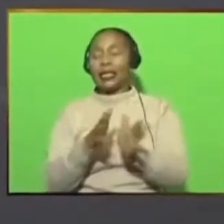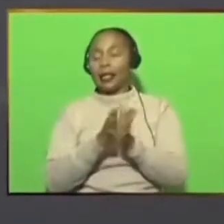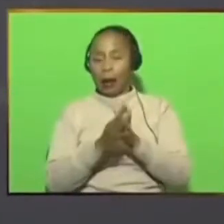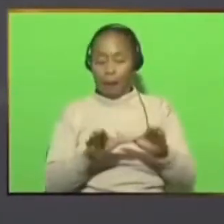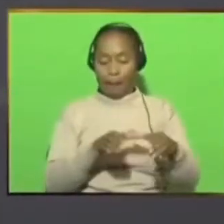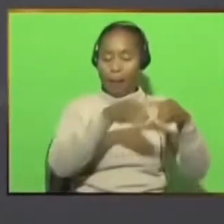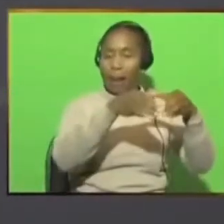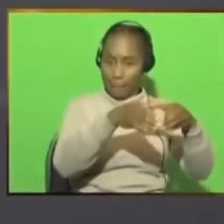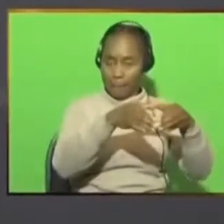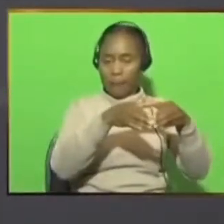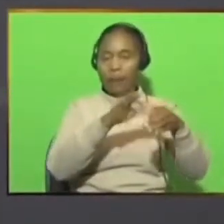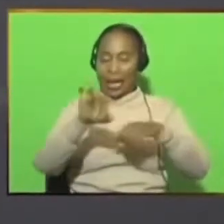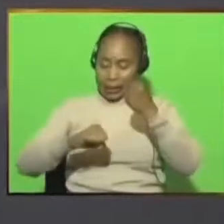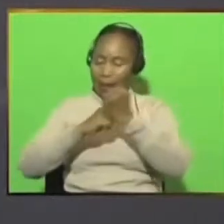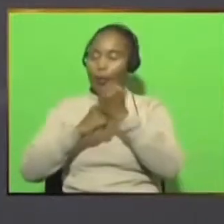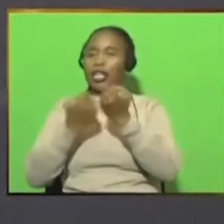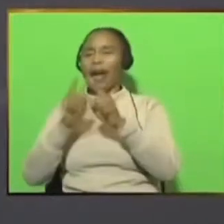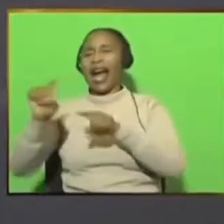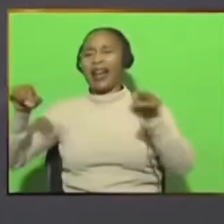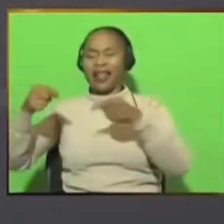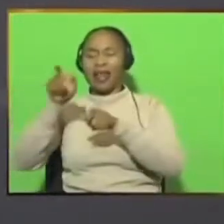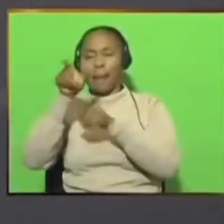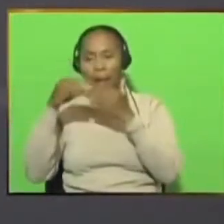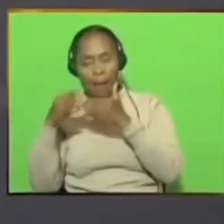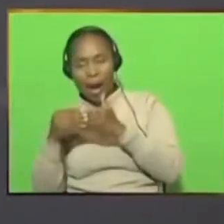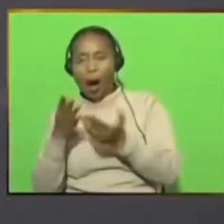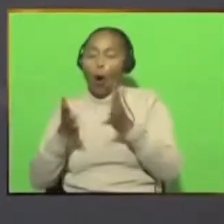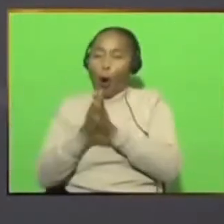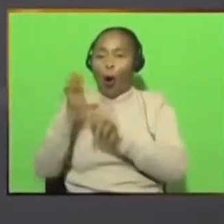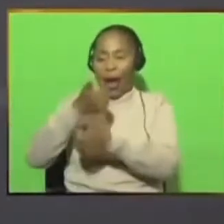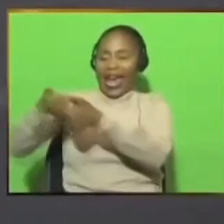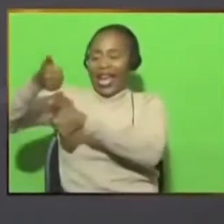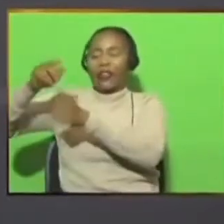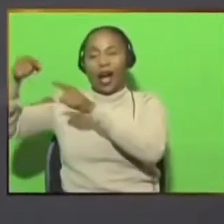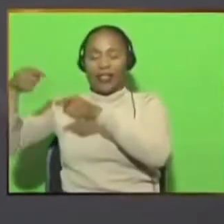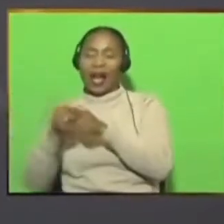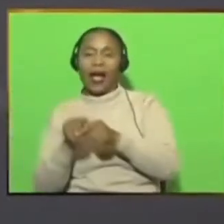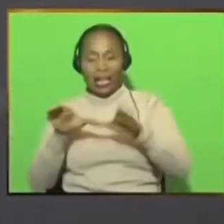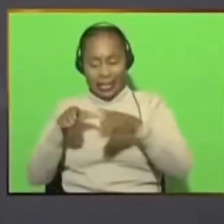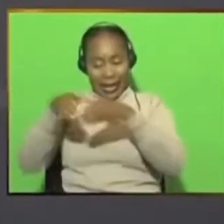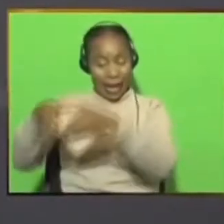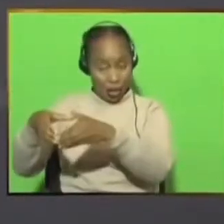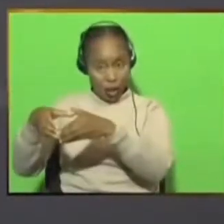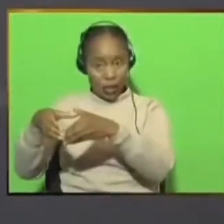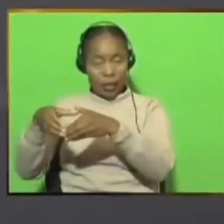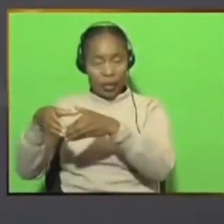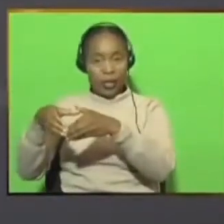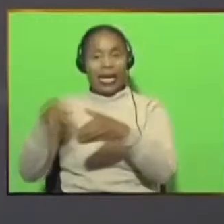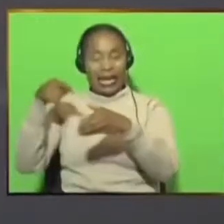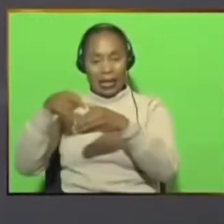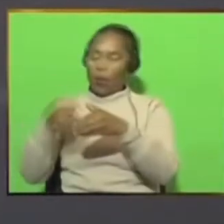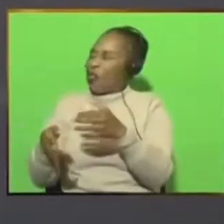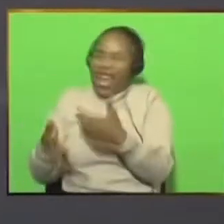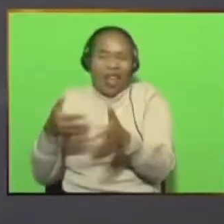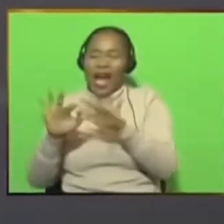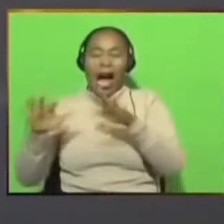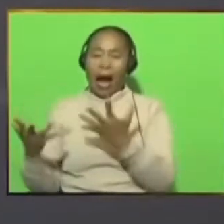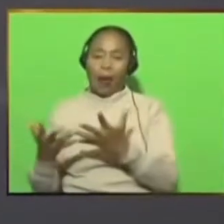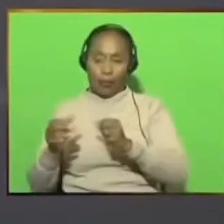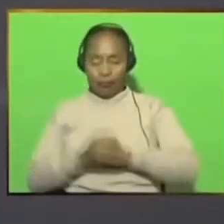relevant to the business of the day. 2, a question of procedure may be raised with the presiding officer's leave by a